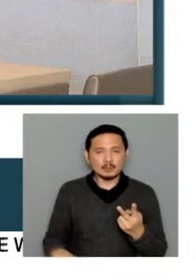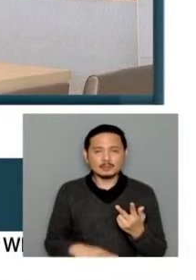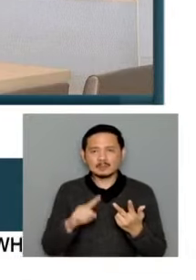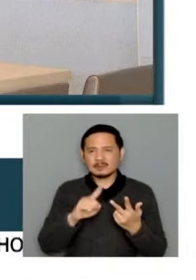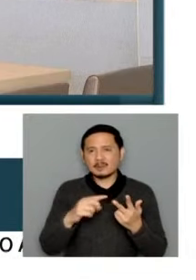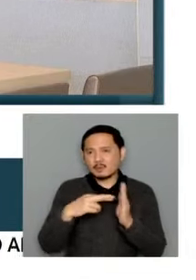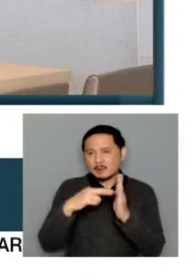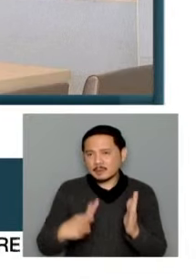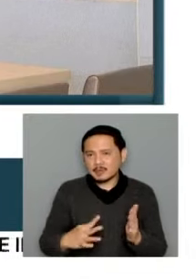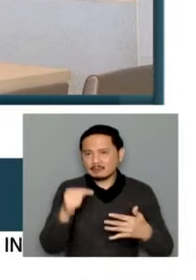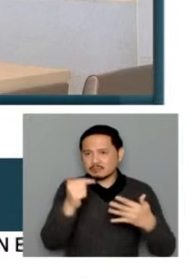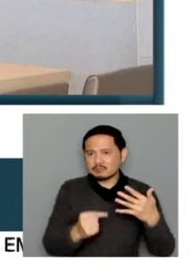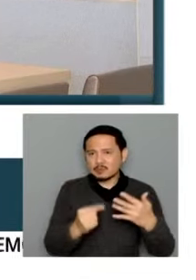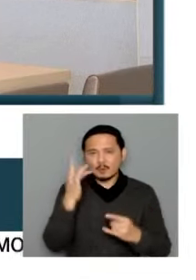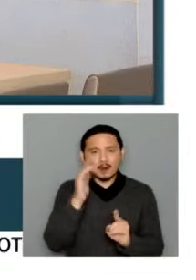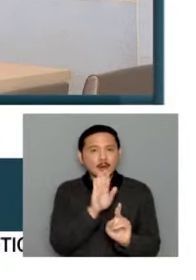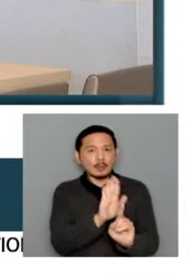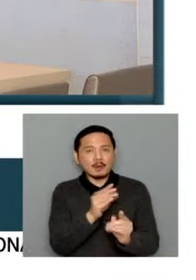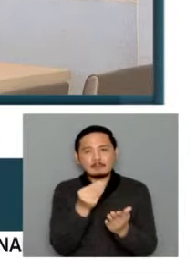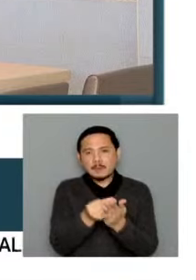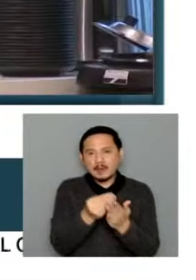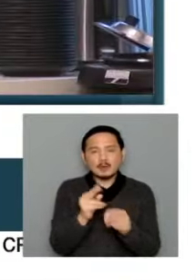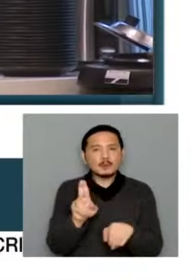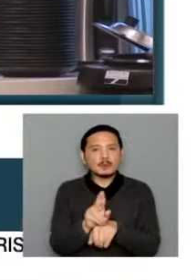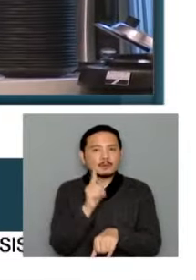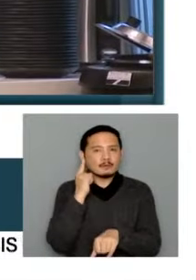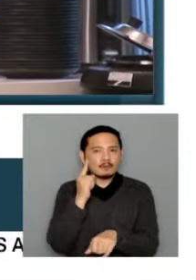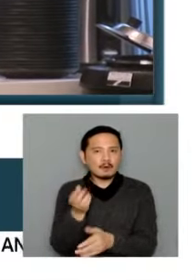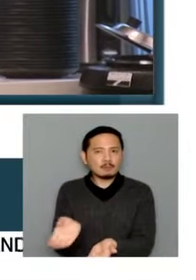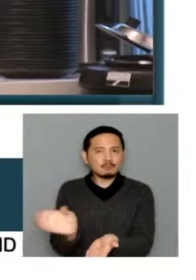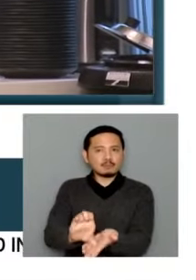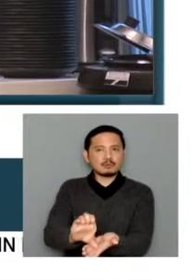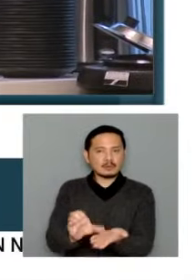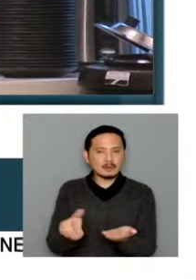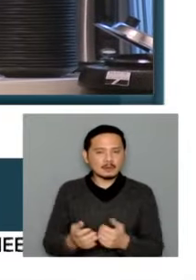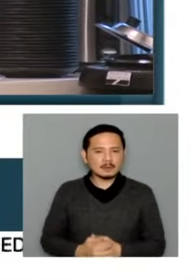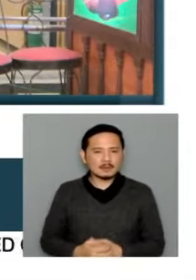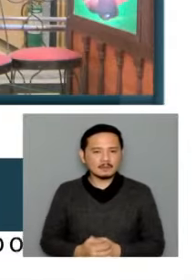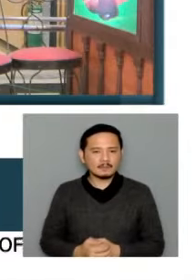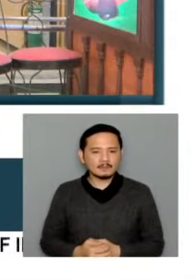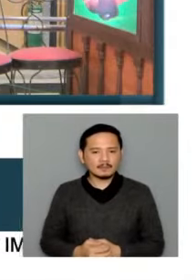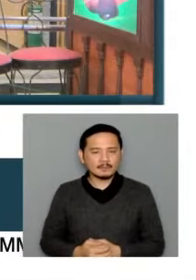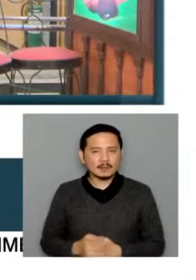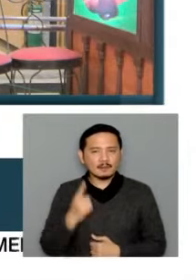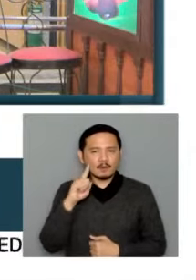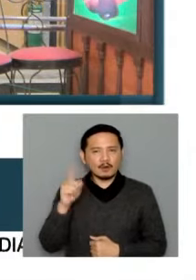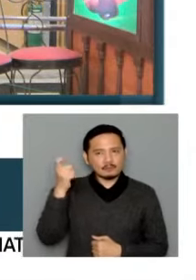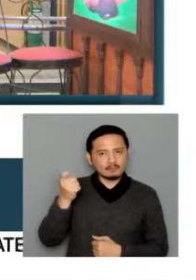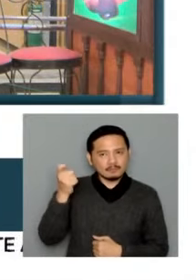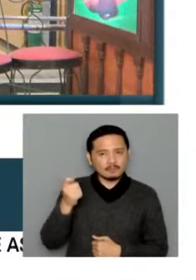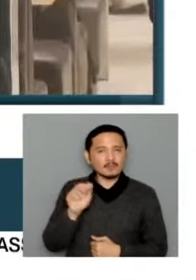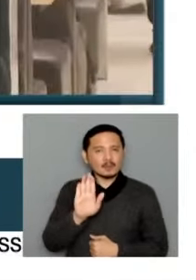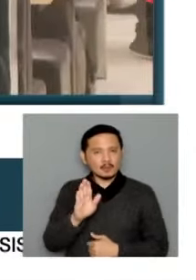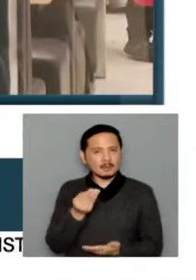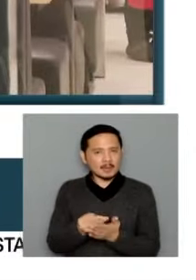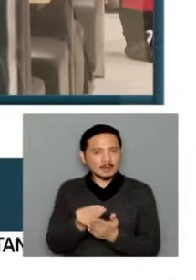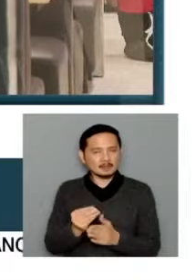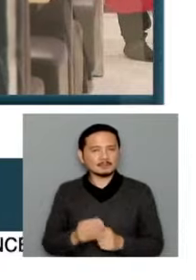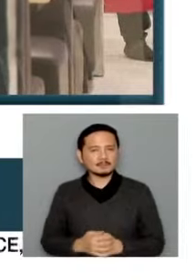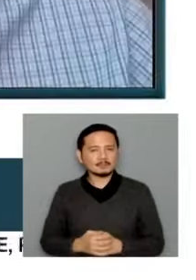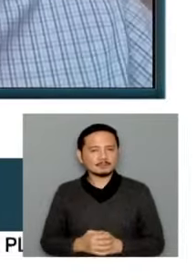it's their money that's actually being put into the the unemployment insurance program. And so